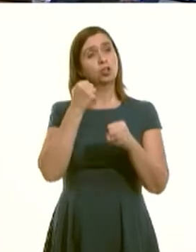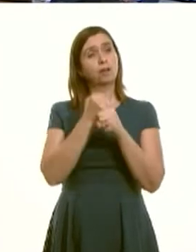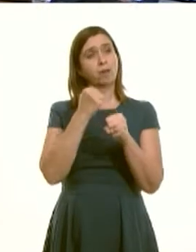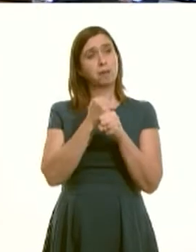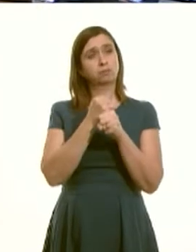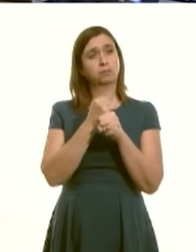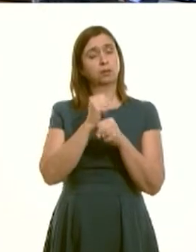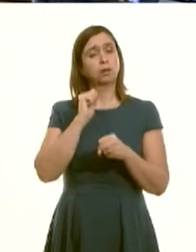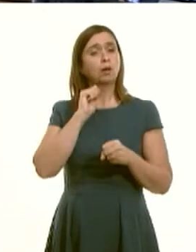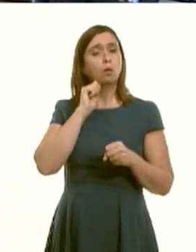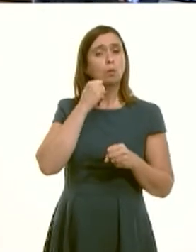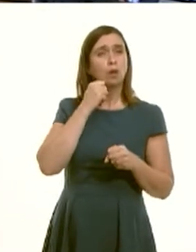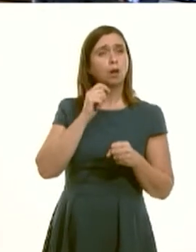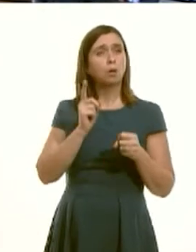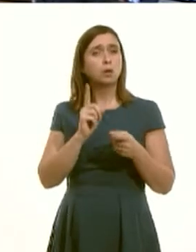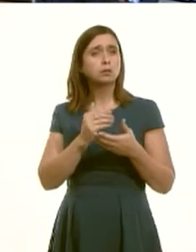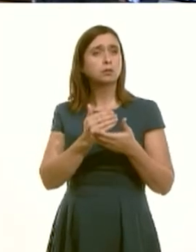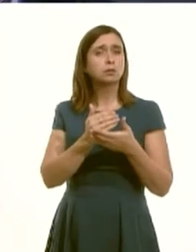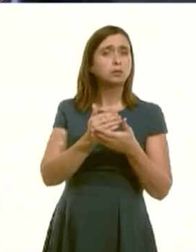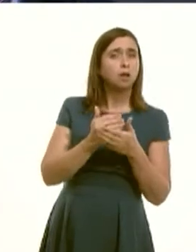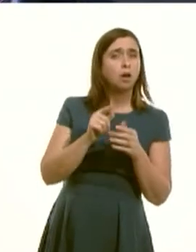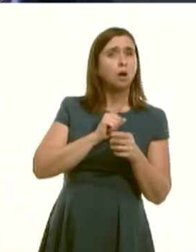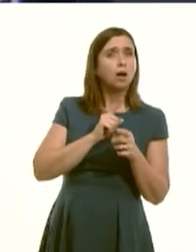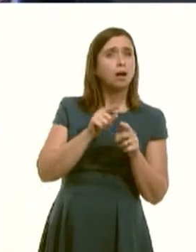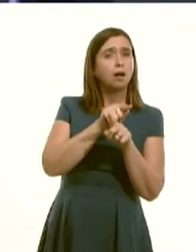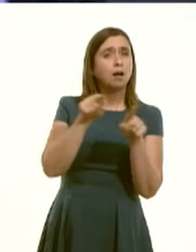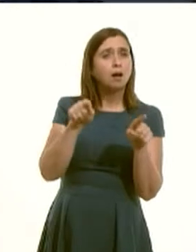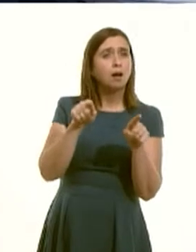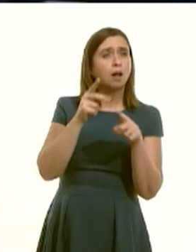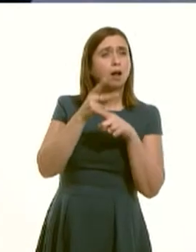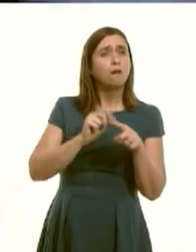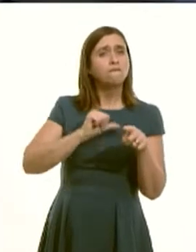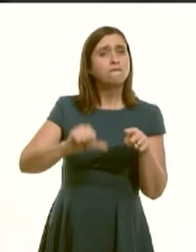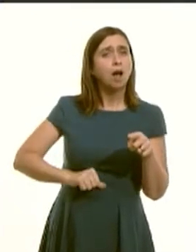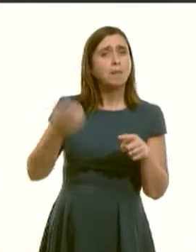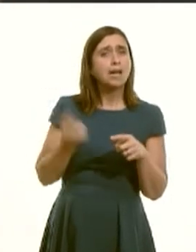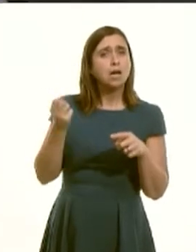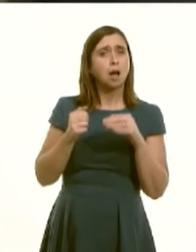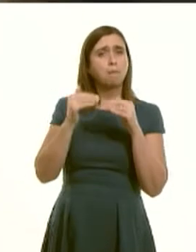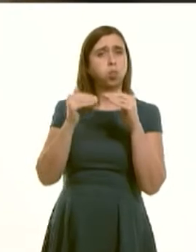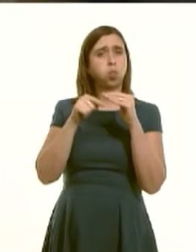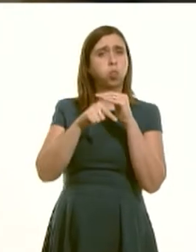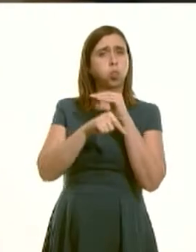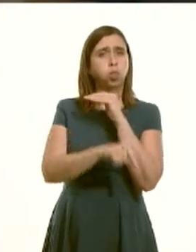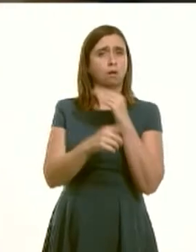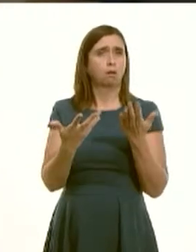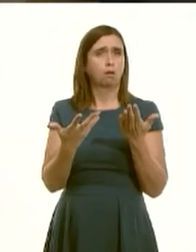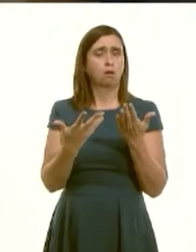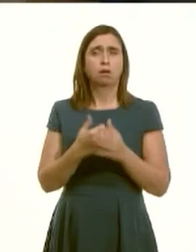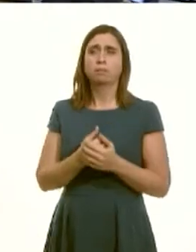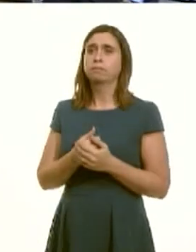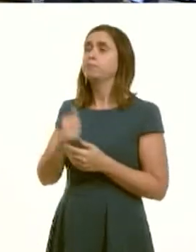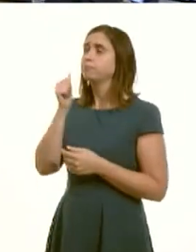diwydiant amaethyddol yn wyneb cwymp diweddar mewn incwm i nifer o ffermwyr? Wel, ni'n gwybod yn ystod y flwyddyn ariannol diwetha,